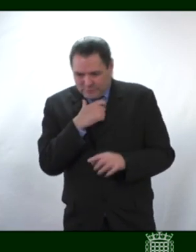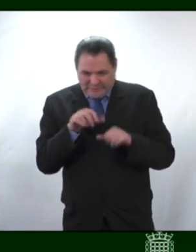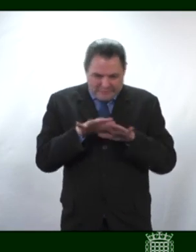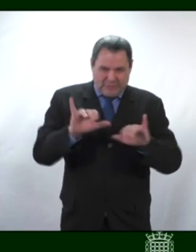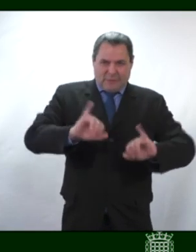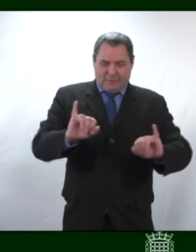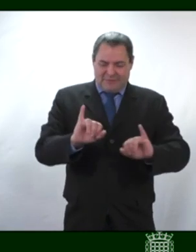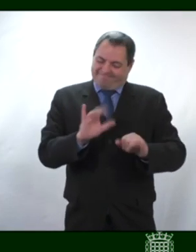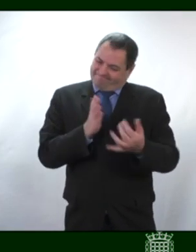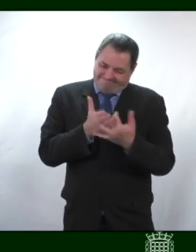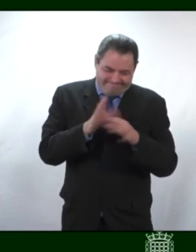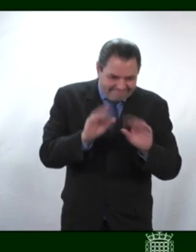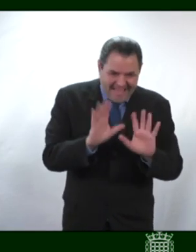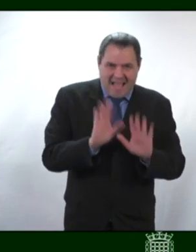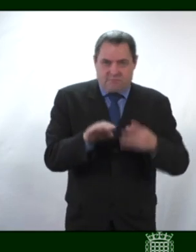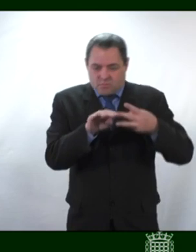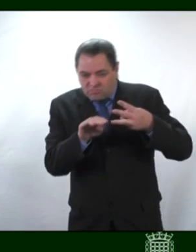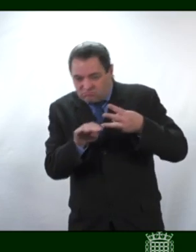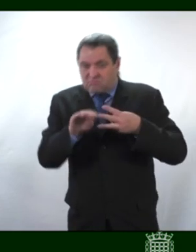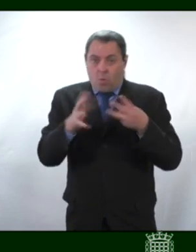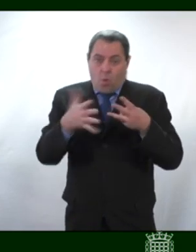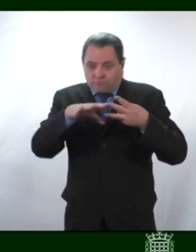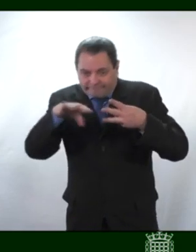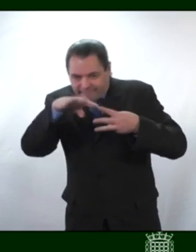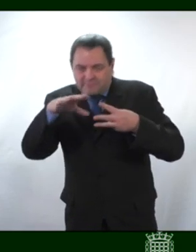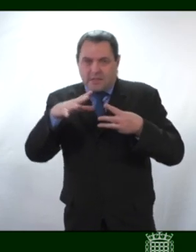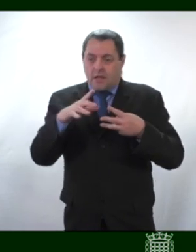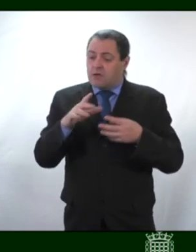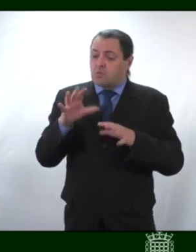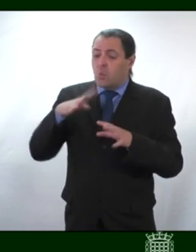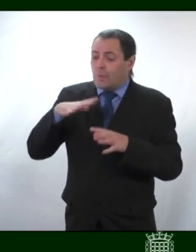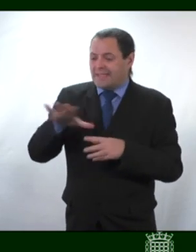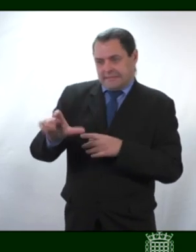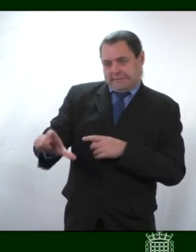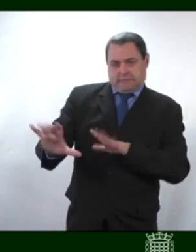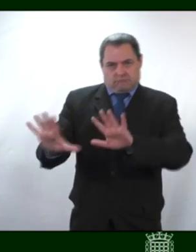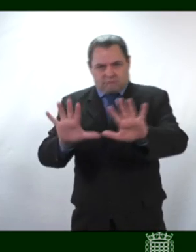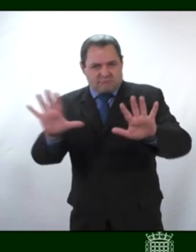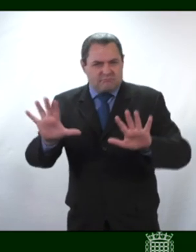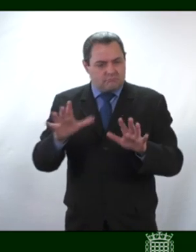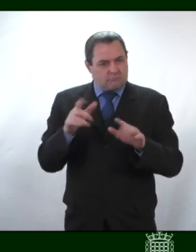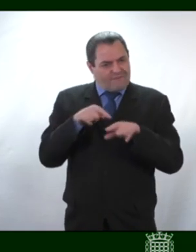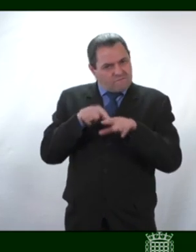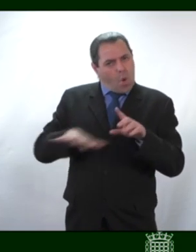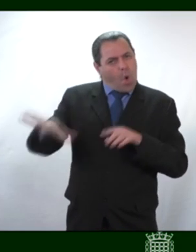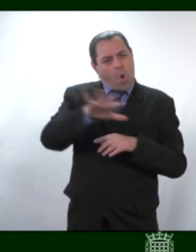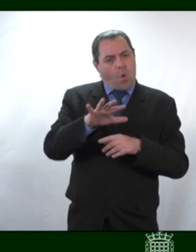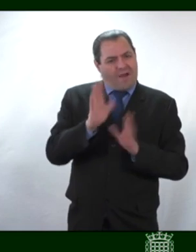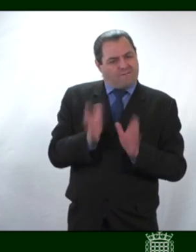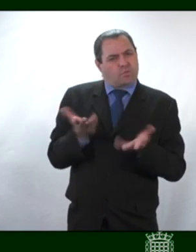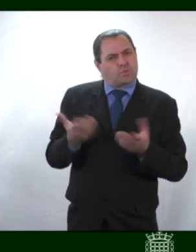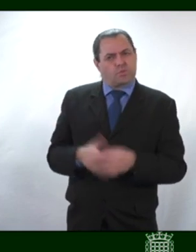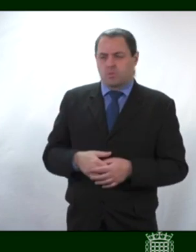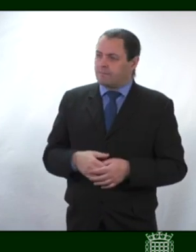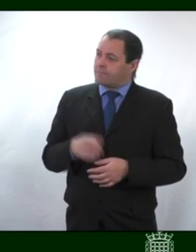it is necessary, but make sure that we don't take action where it isn't necessary. Liz Twist. Thank you, Mr. Speaker.